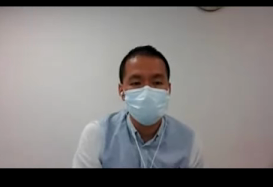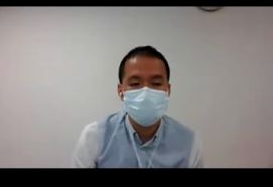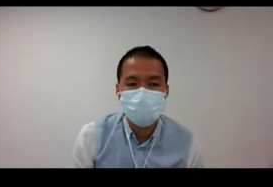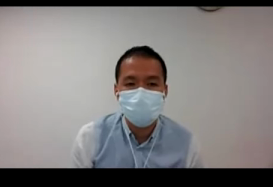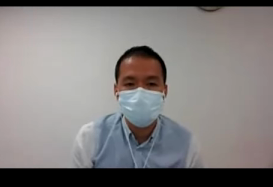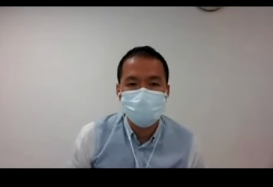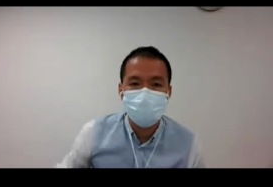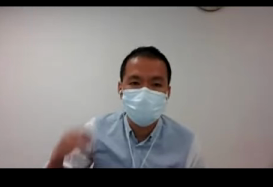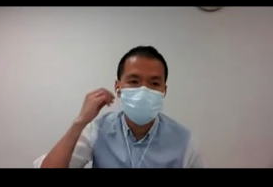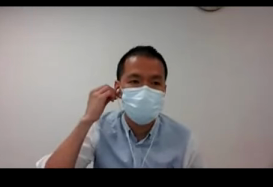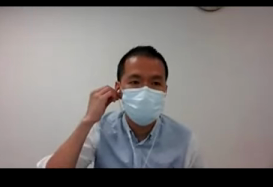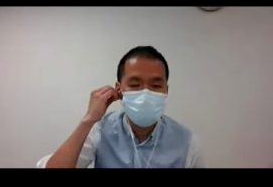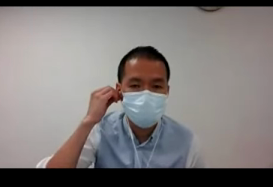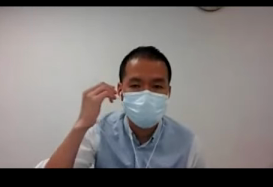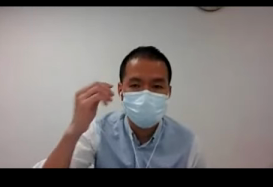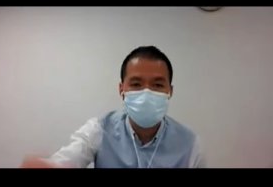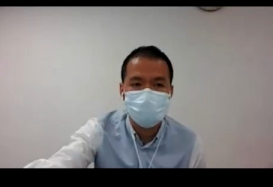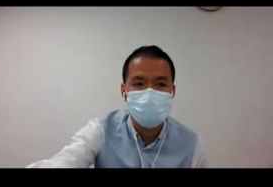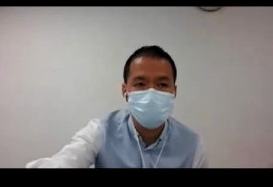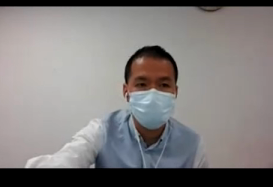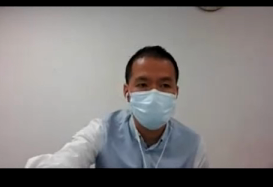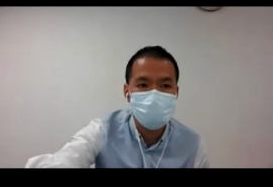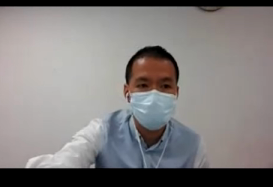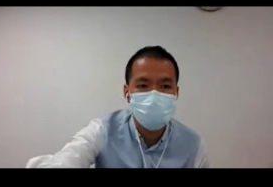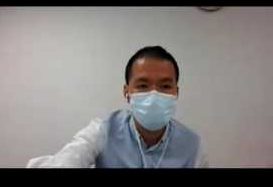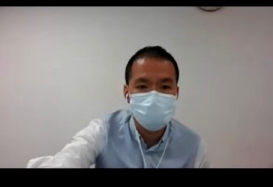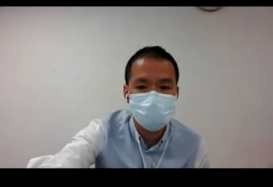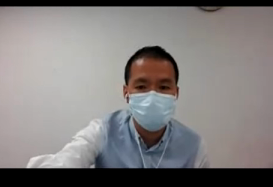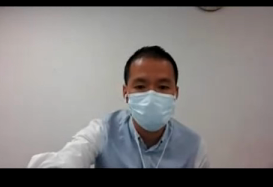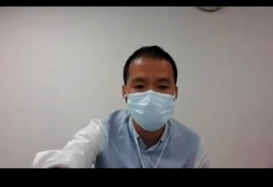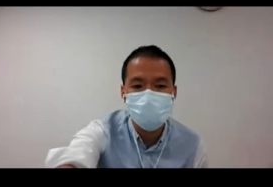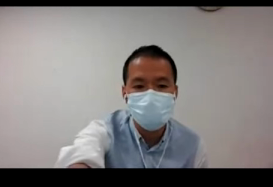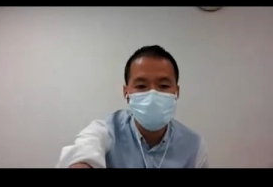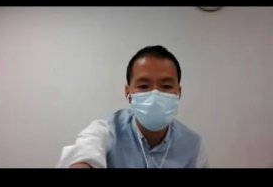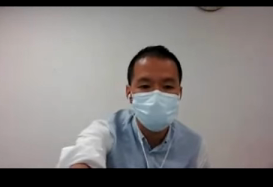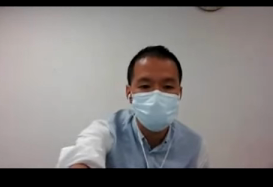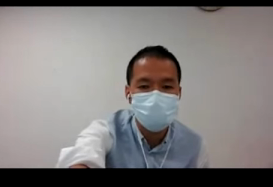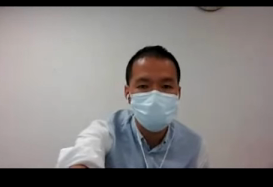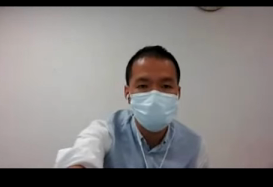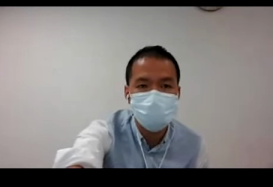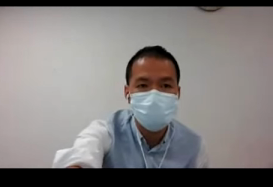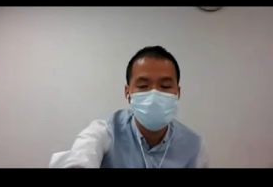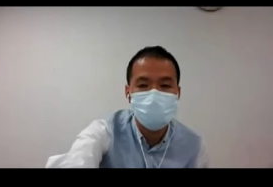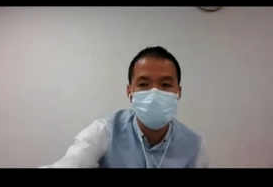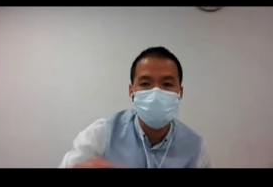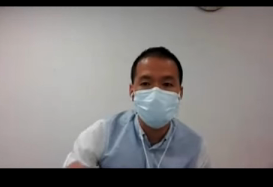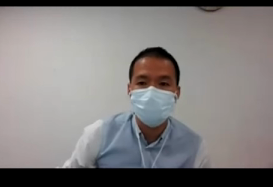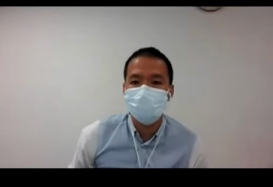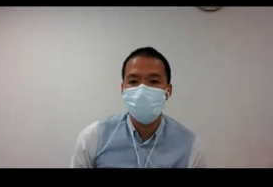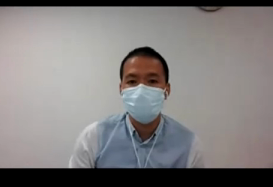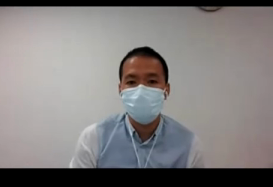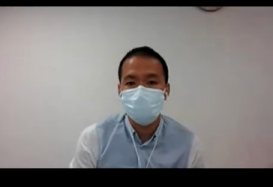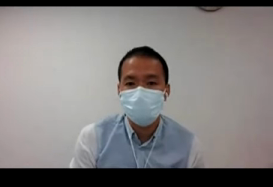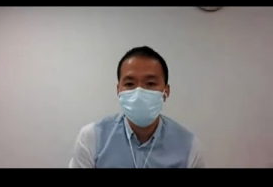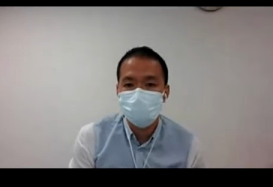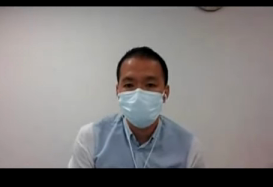the lead for emergency care at World Health Organization headquarters in Geneva. Thank you, Professor Graham and team, for inviting me to